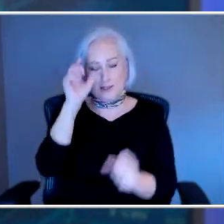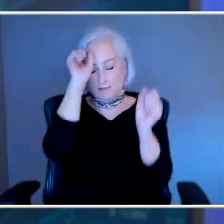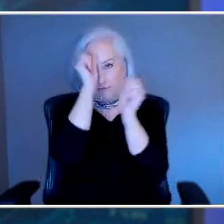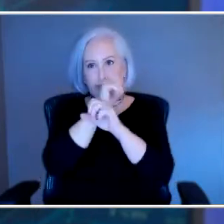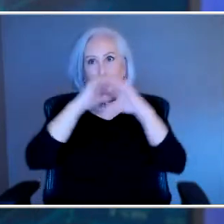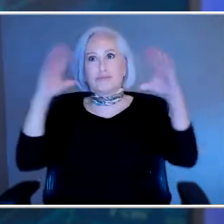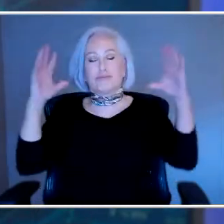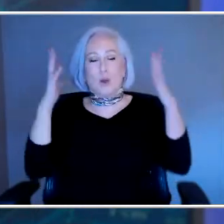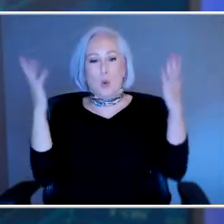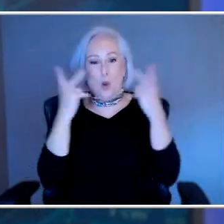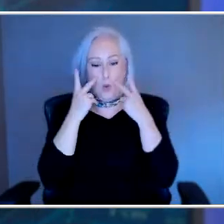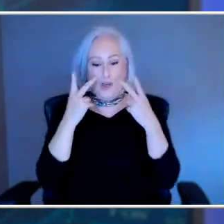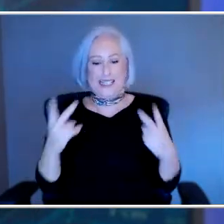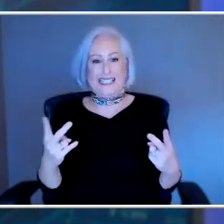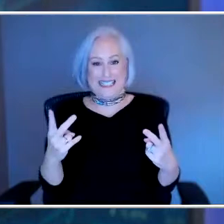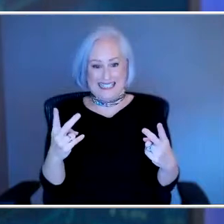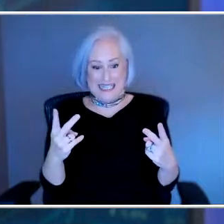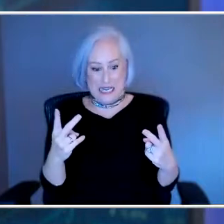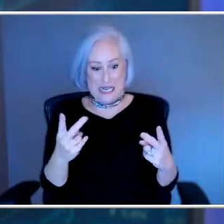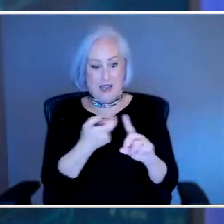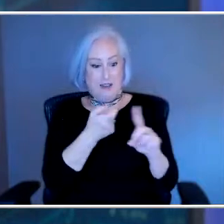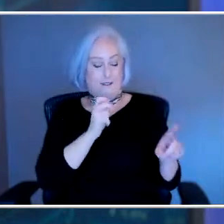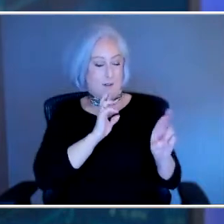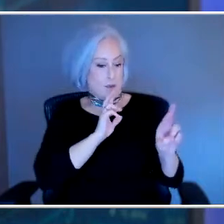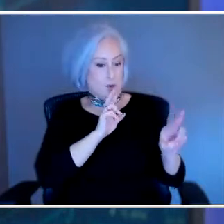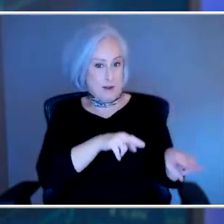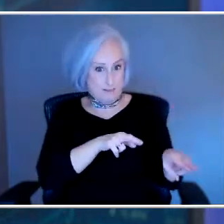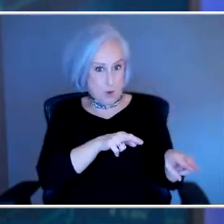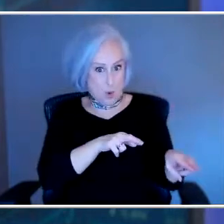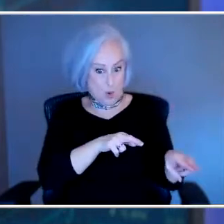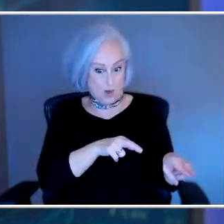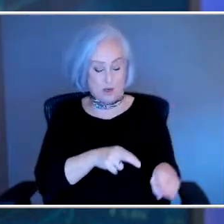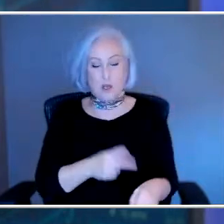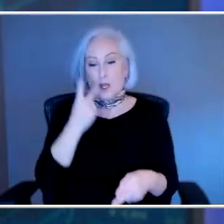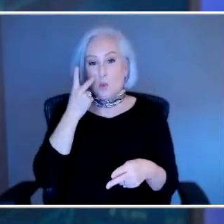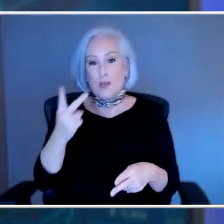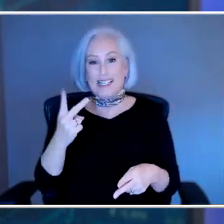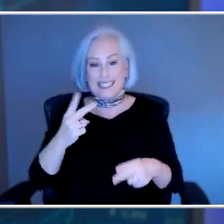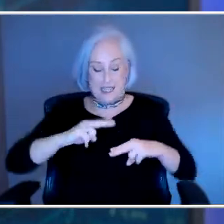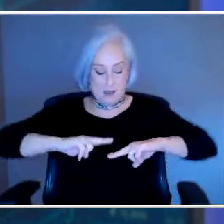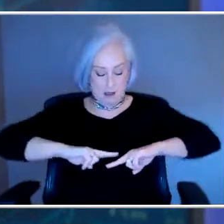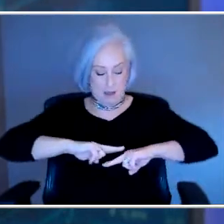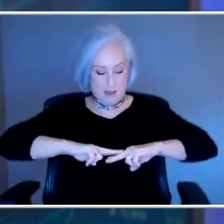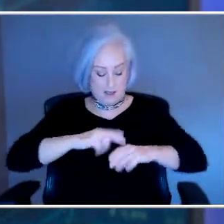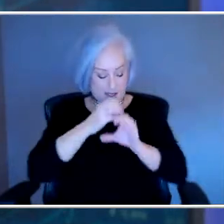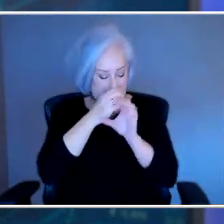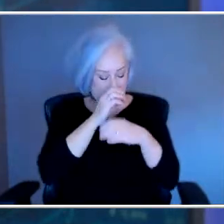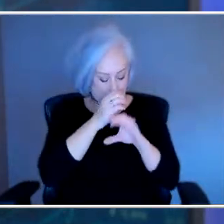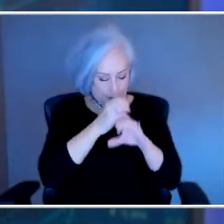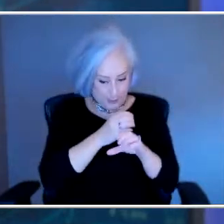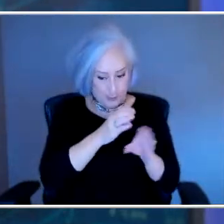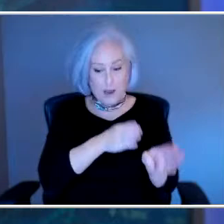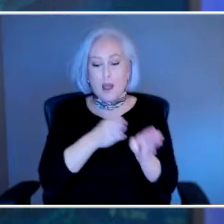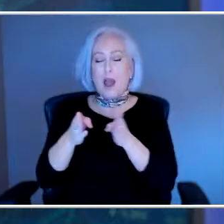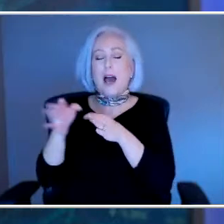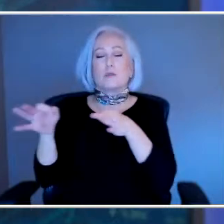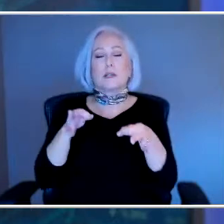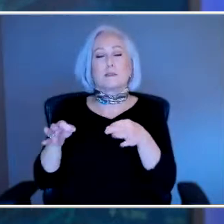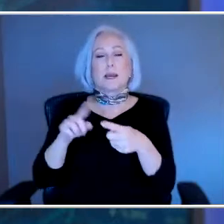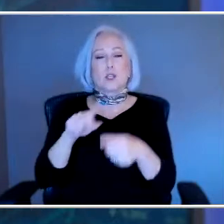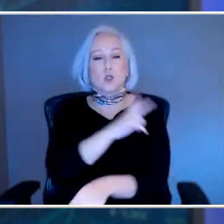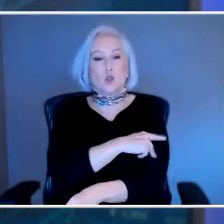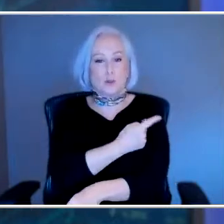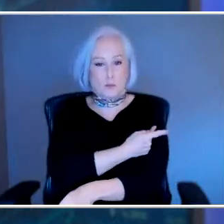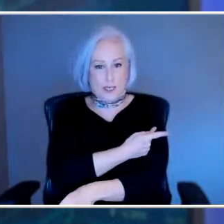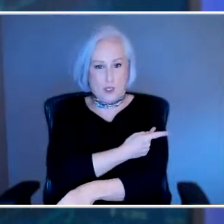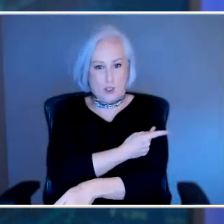to helping patients understand. So the pathology is the foundation for the treatment house that we're going to build. Right?